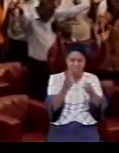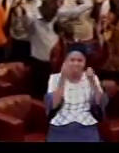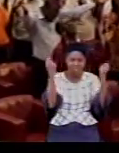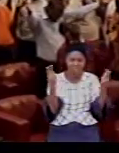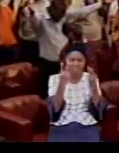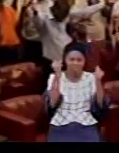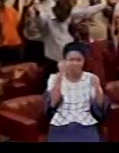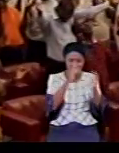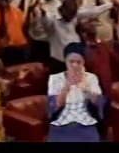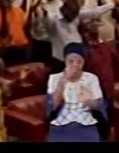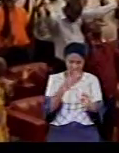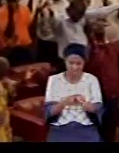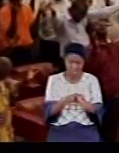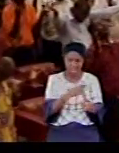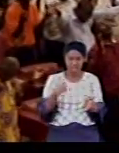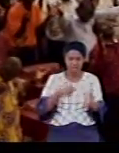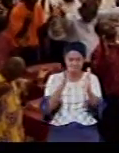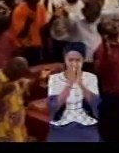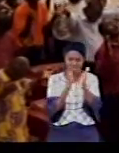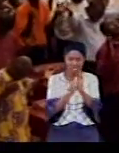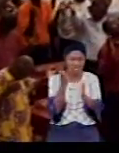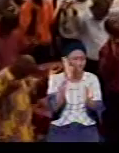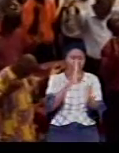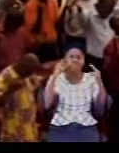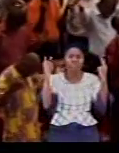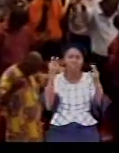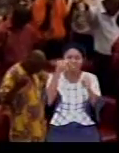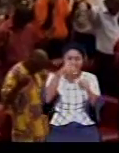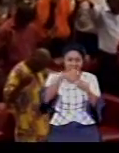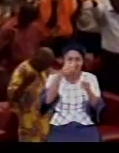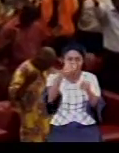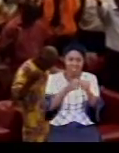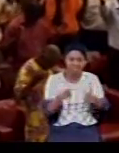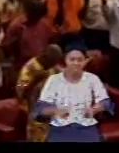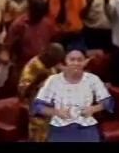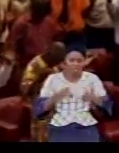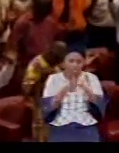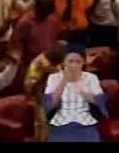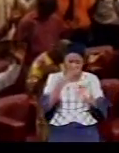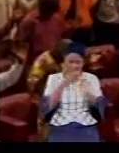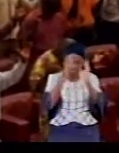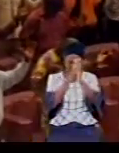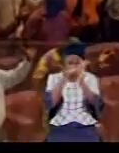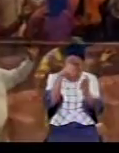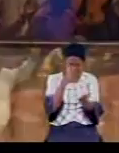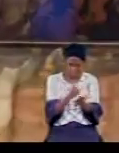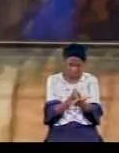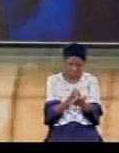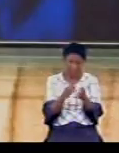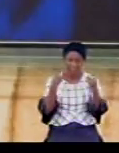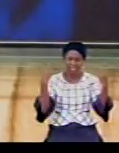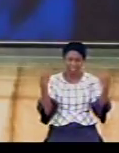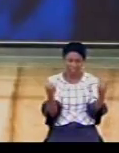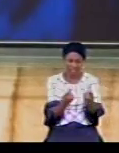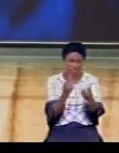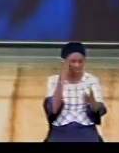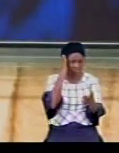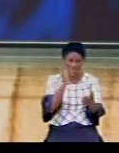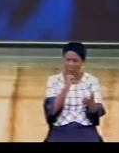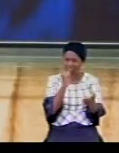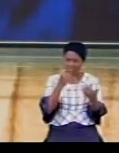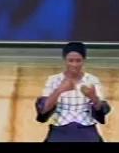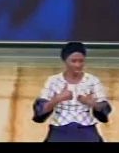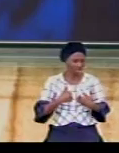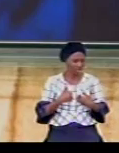will pray, Lord, there will be victory in every life in Jesus' name. Sin shall not